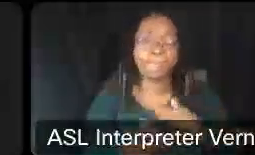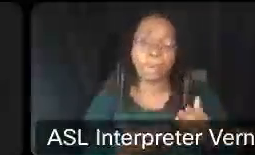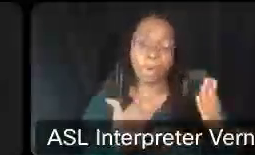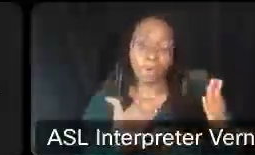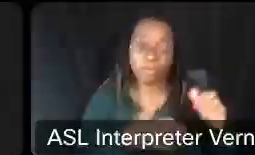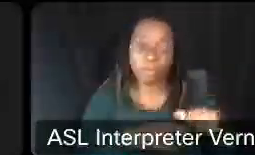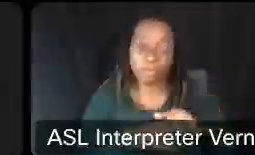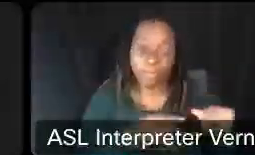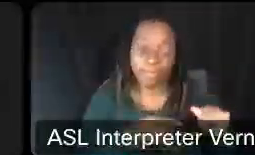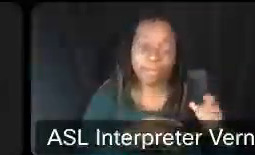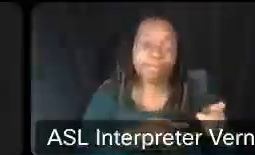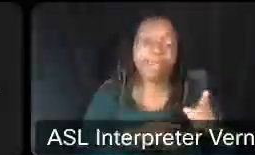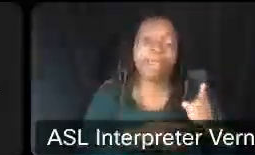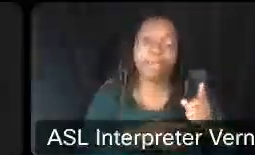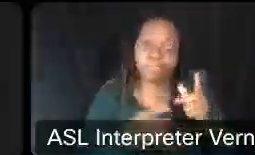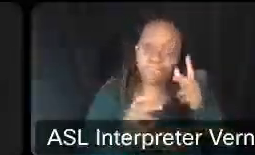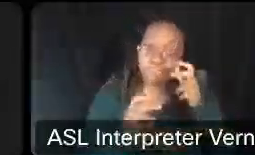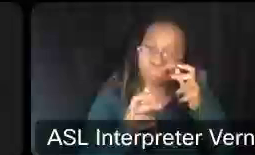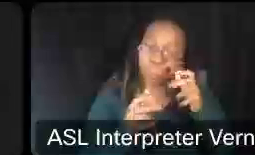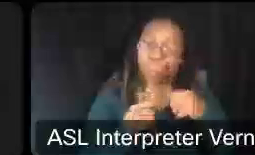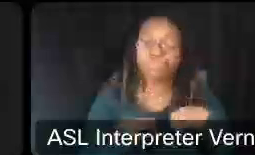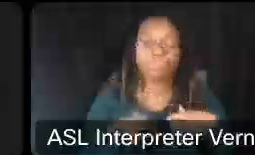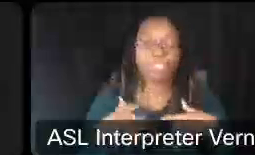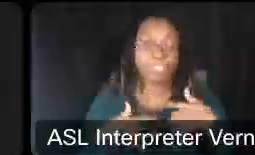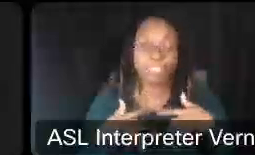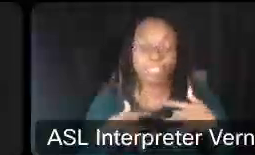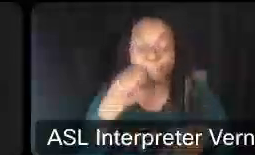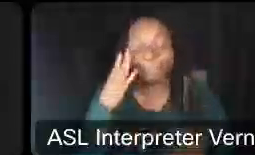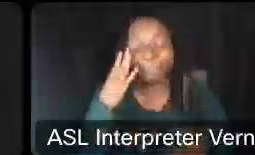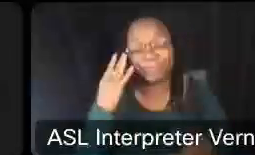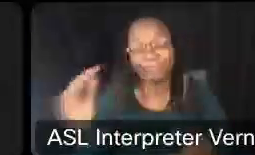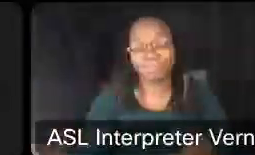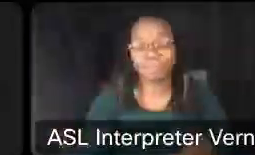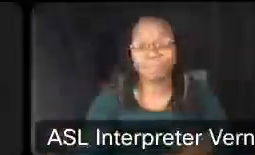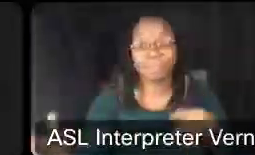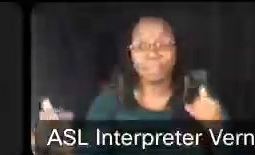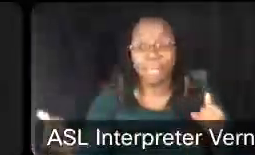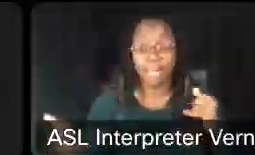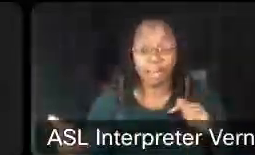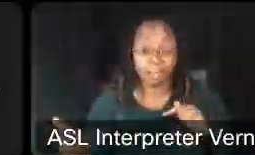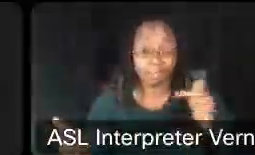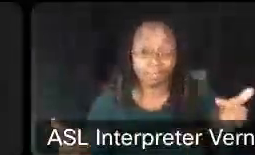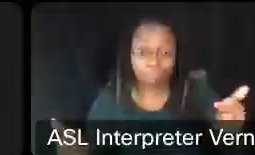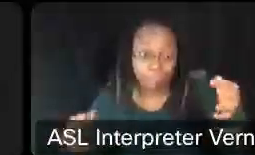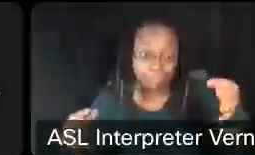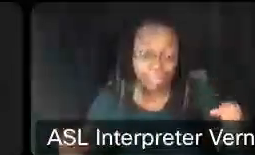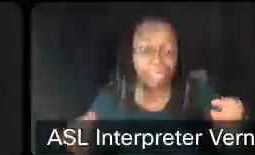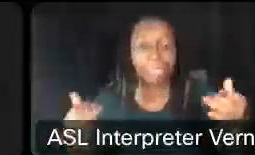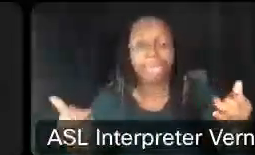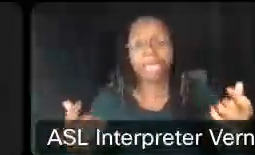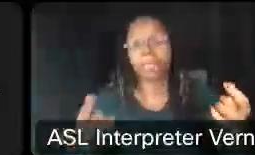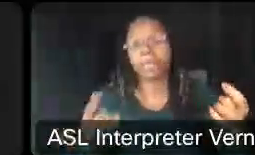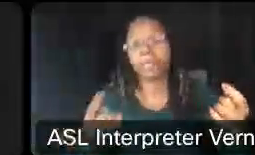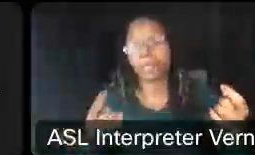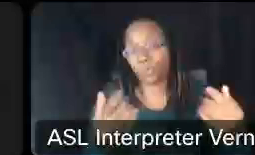and they participated and they were excited about it. And then it was time for them to decide, what is it that you all want to do